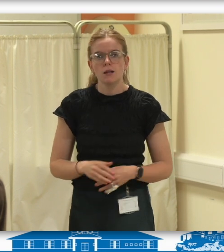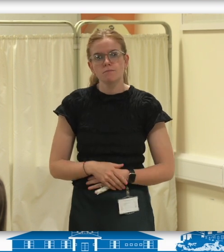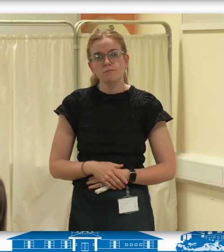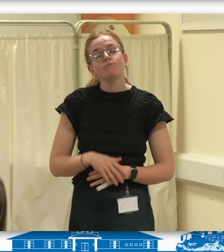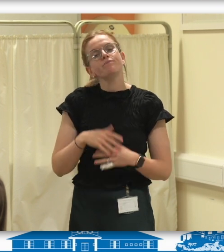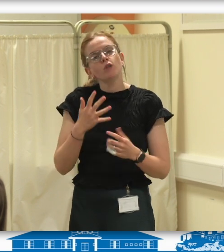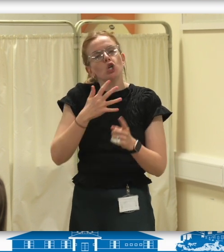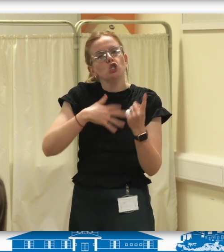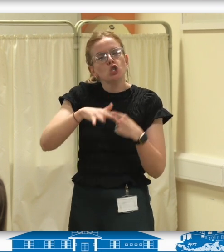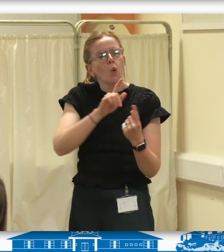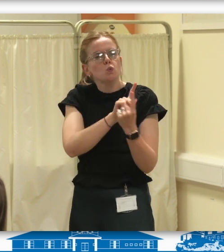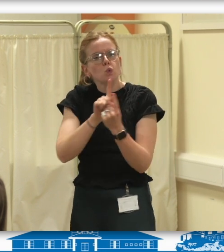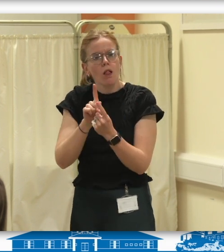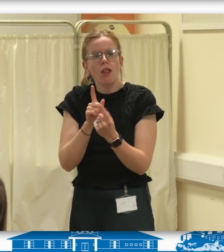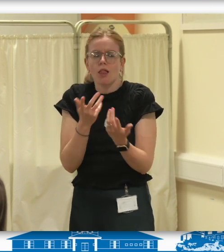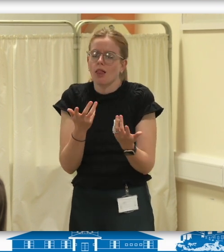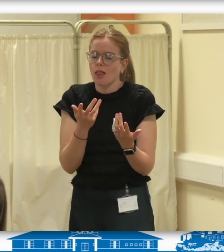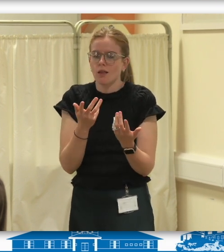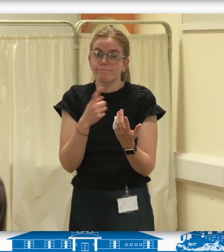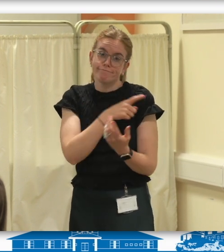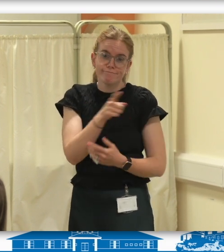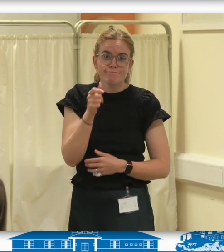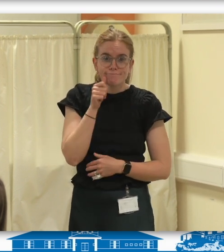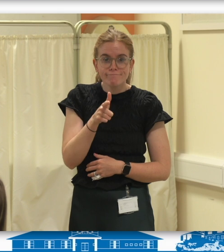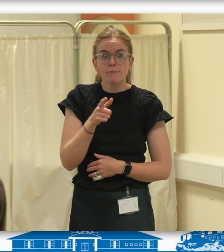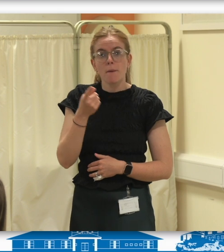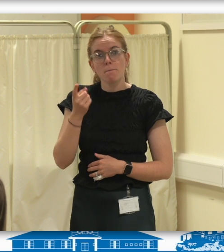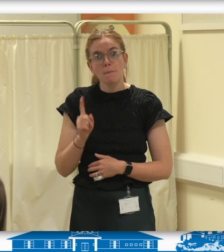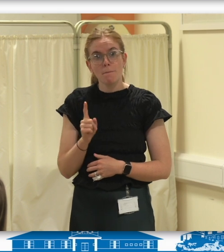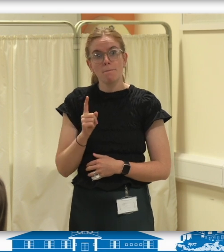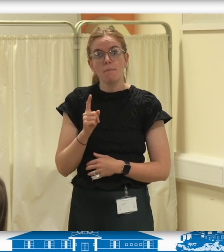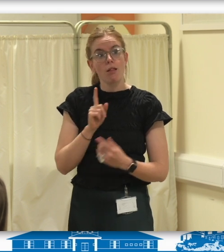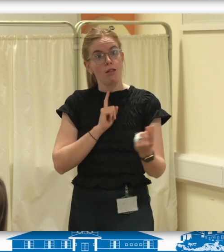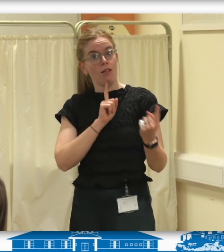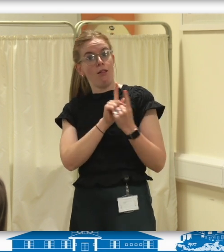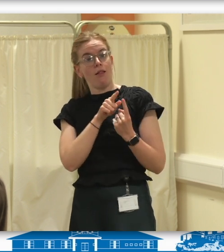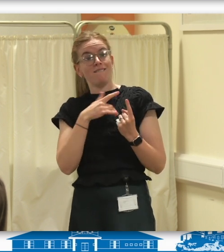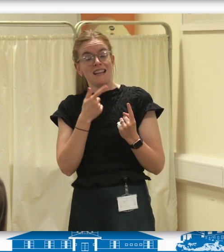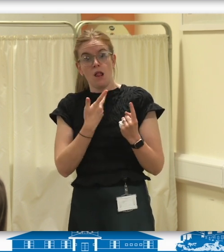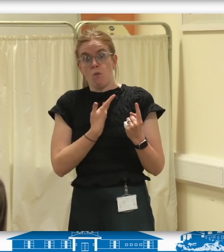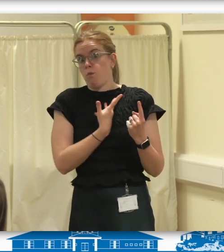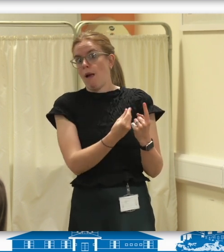demand. We all know people who are less demanding on us or more demanding on us.